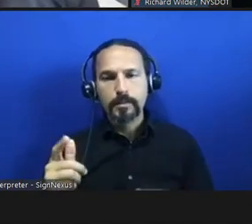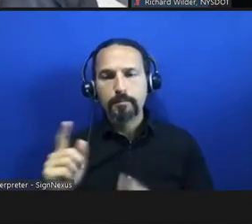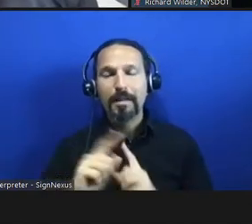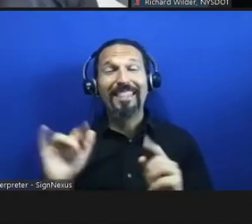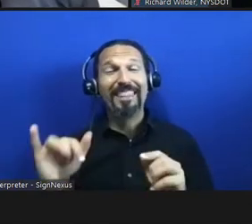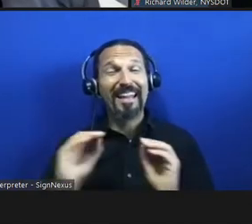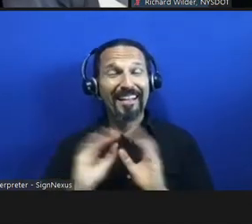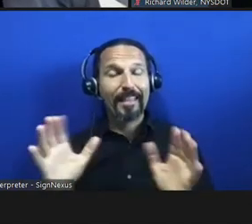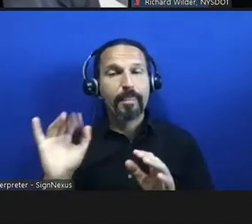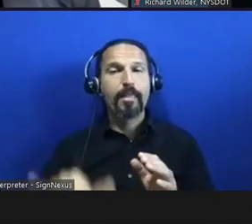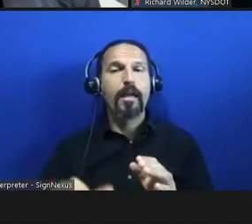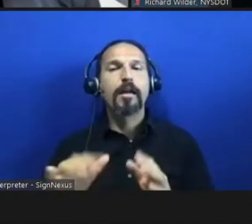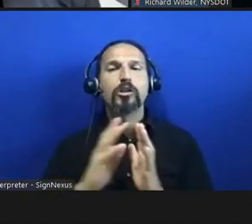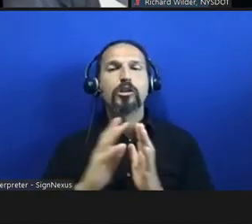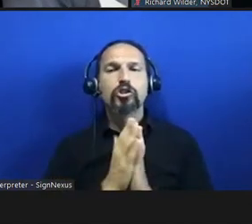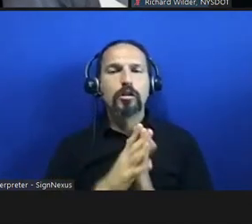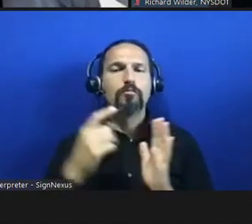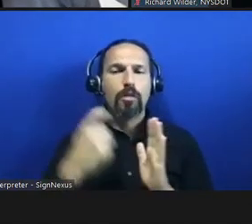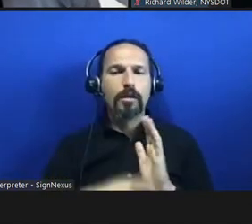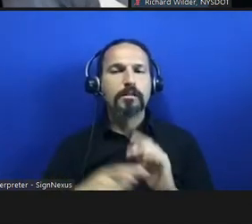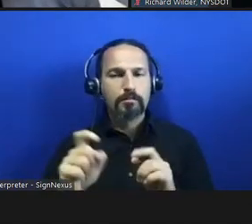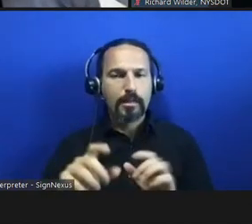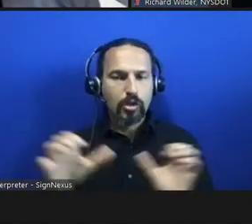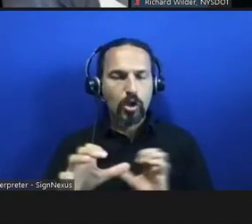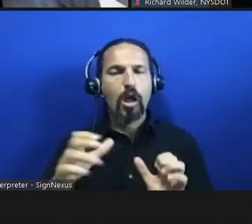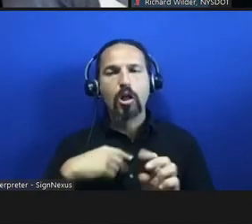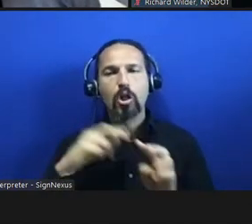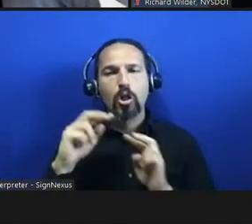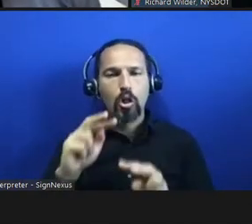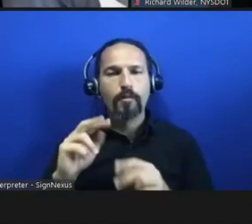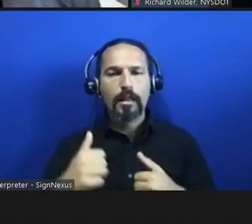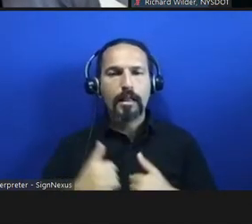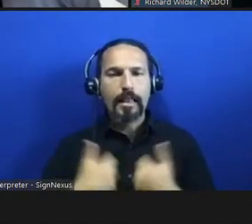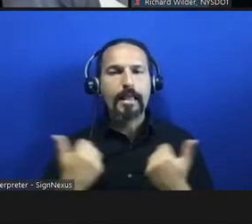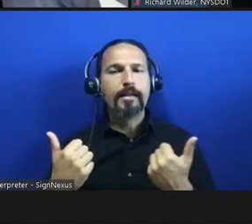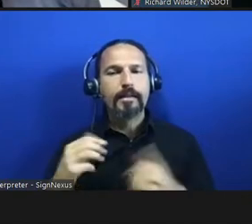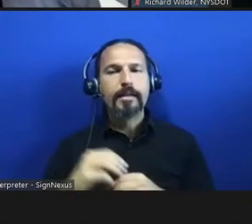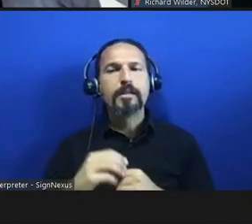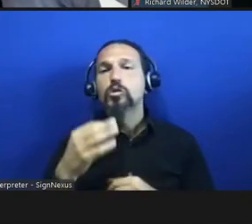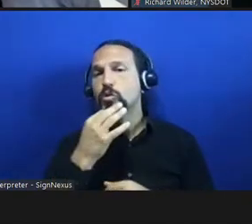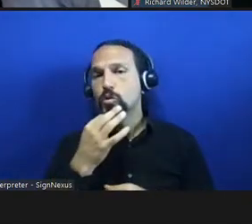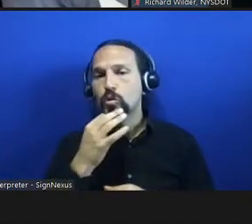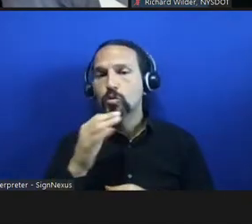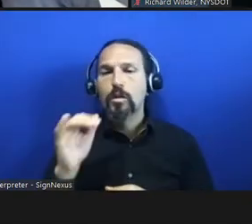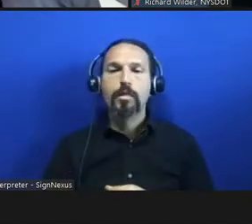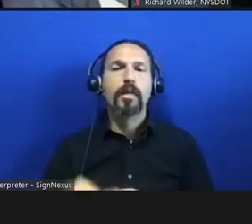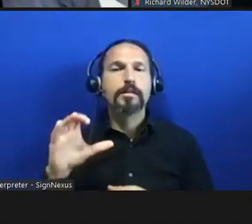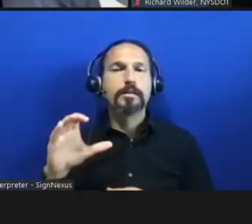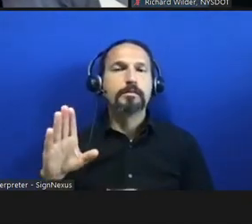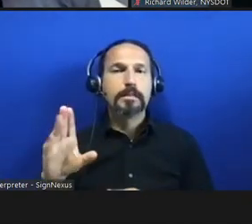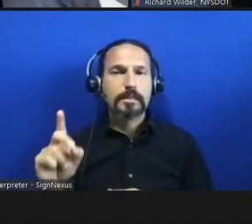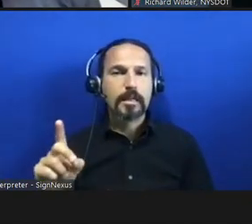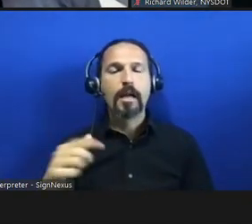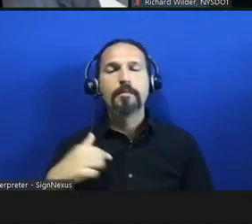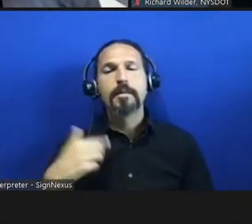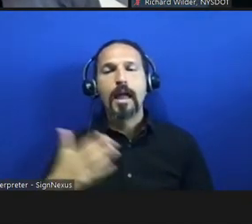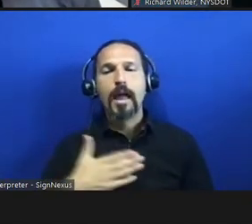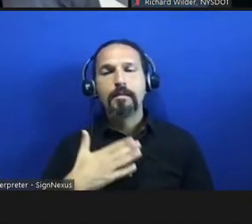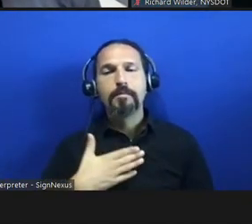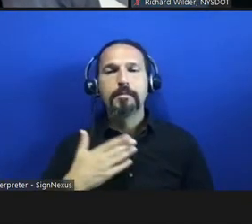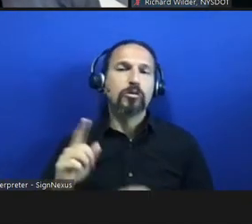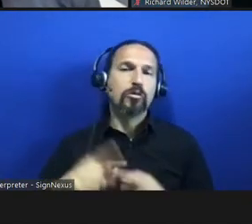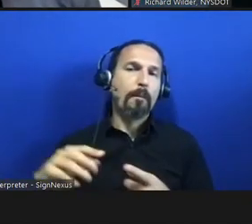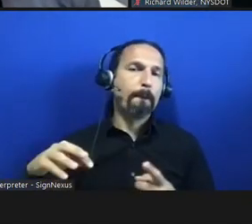is clear that congestion pricing is something that must be done and I look forward to living in what will soon be the Cordon Zone and I am very happy to pay